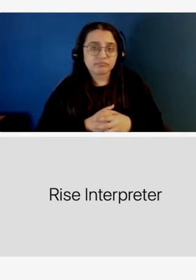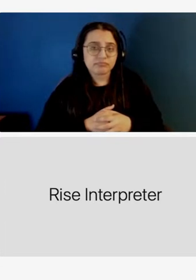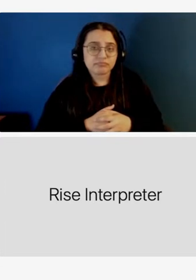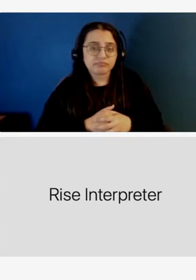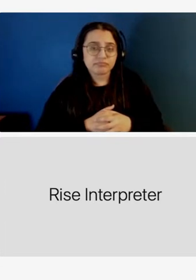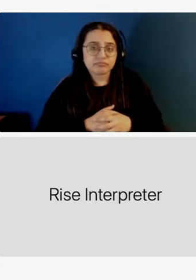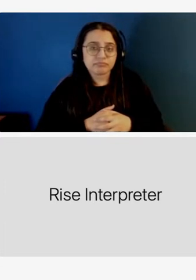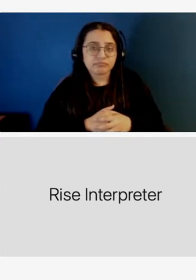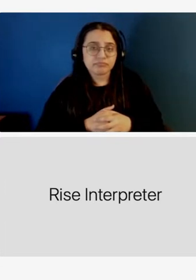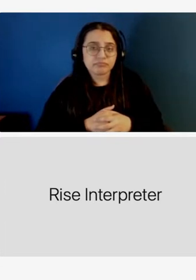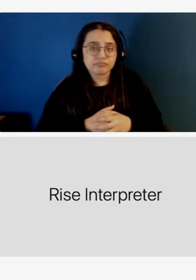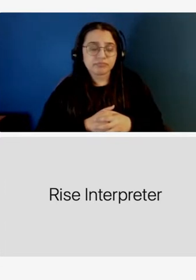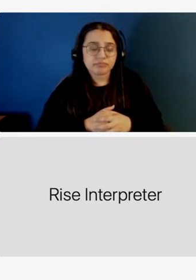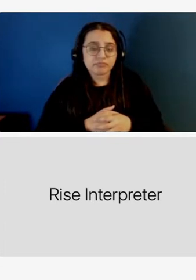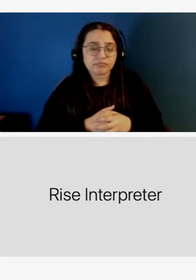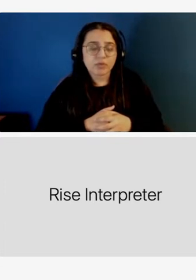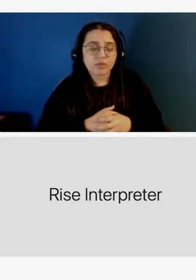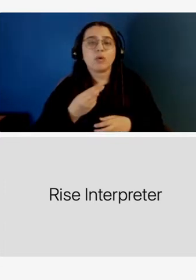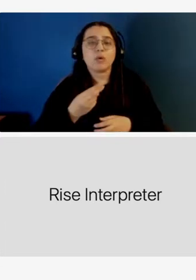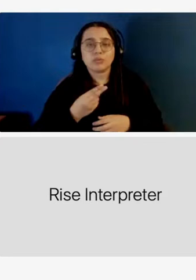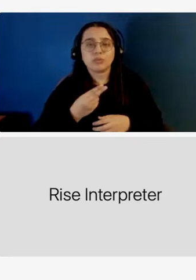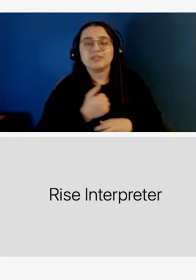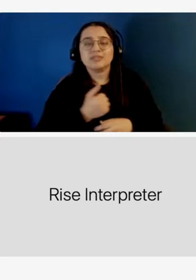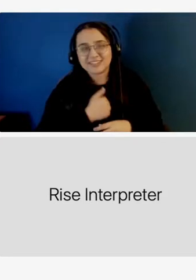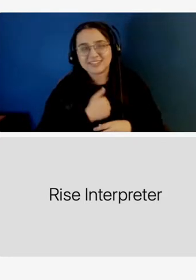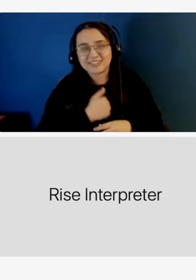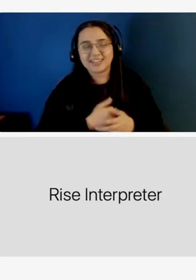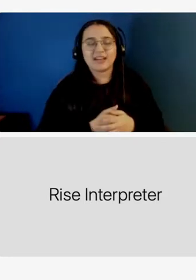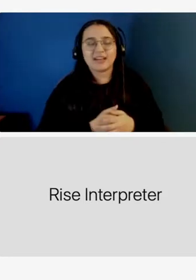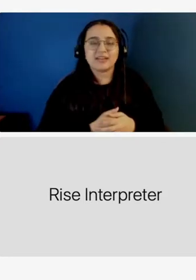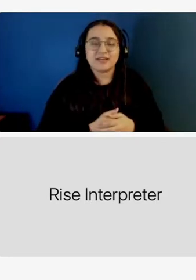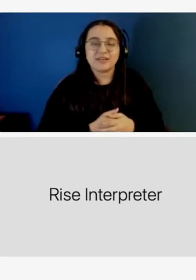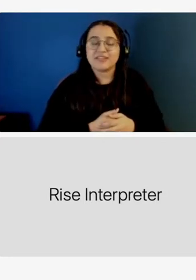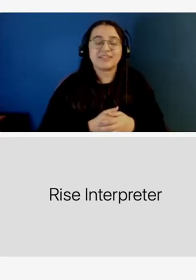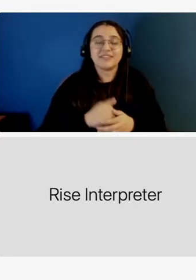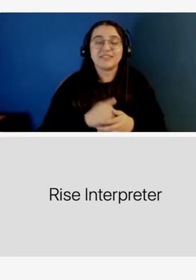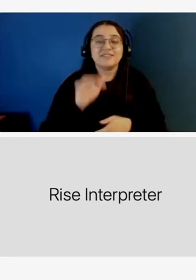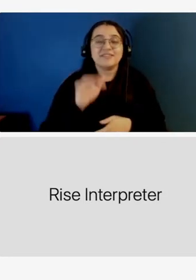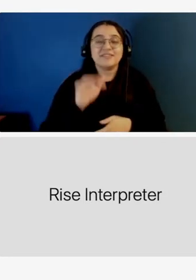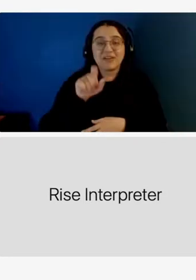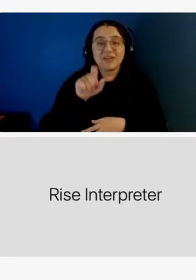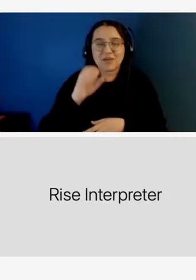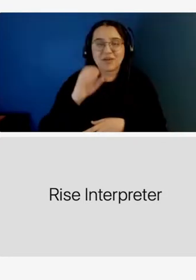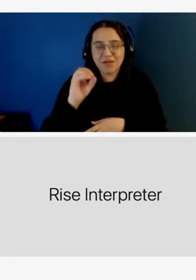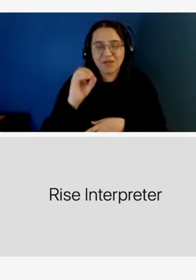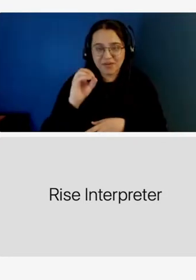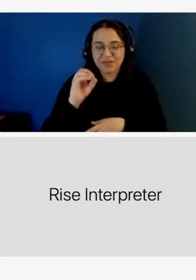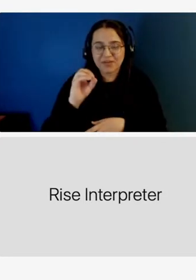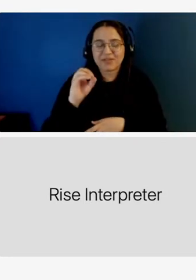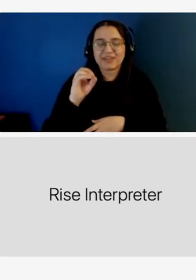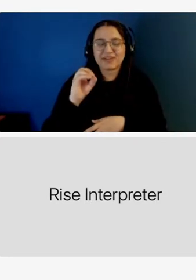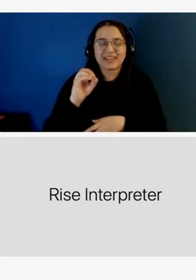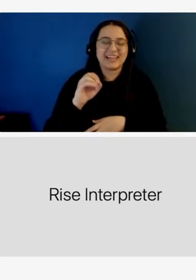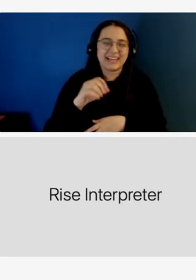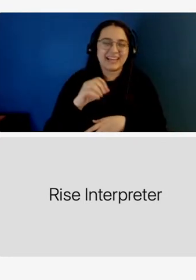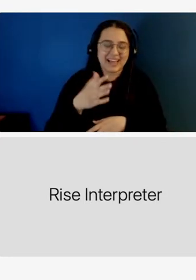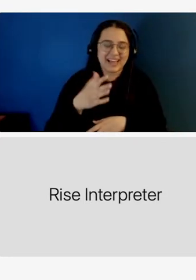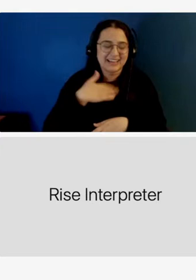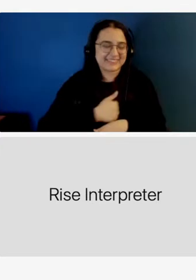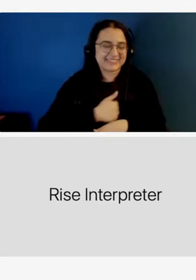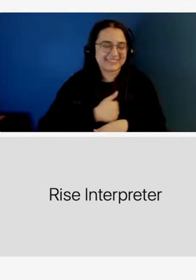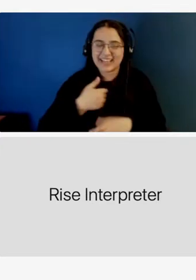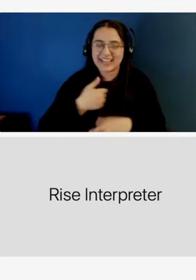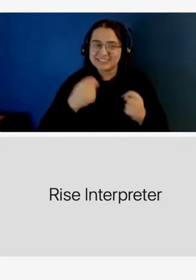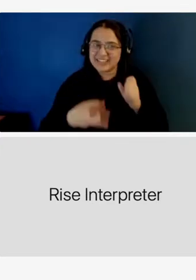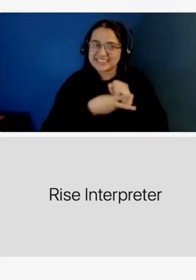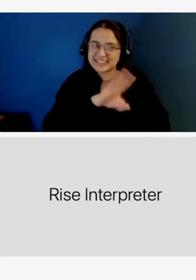Oh, sorry. 5.0, administrative presentation. I was trying to save you time, Tina.